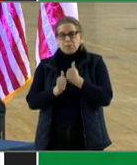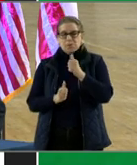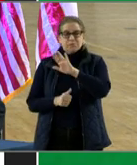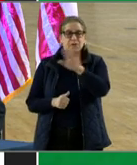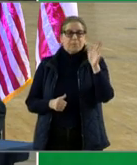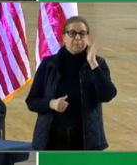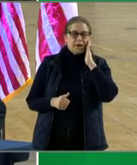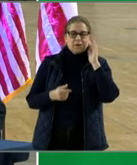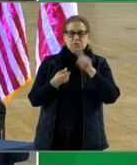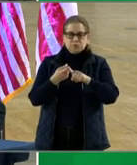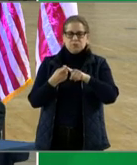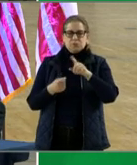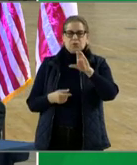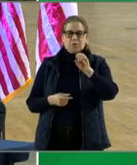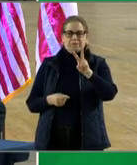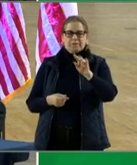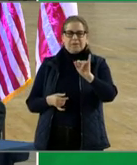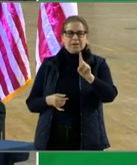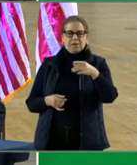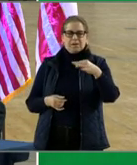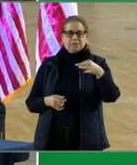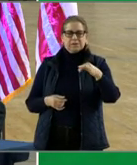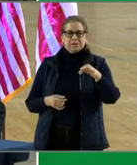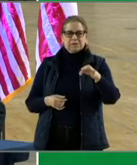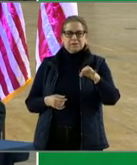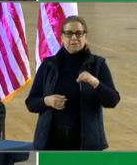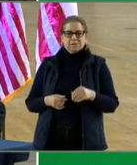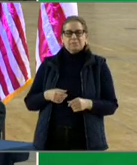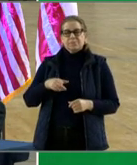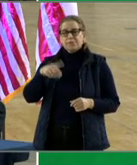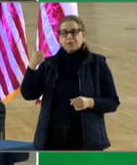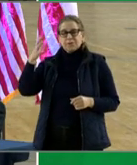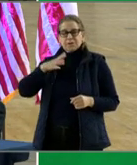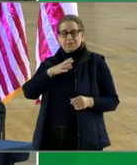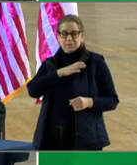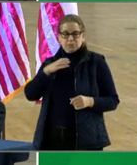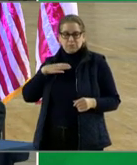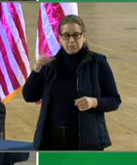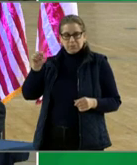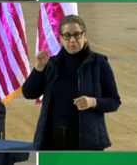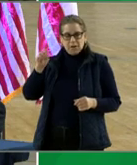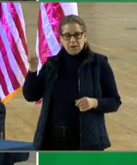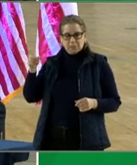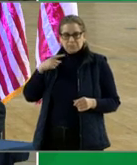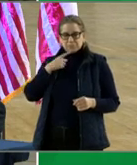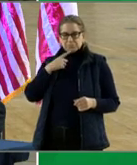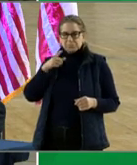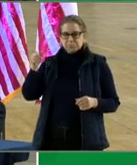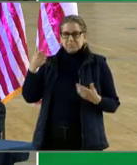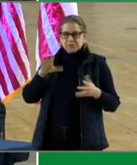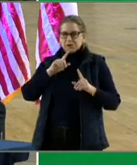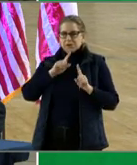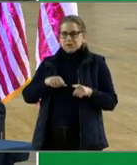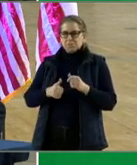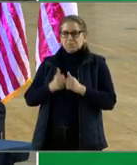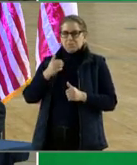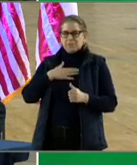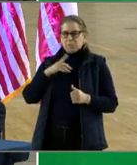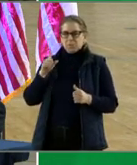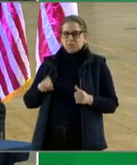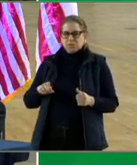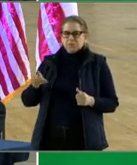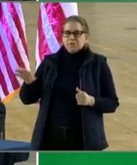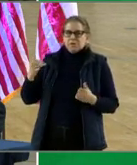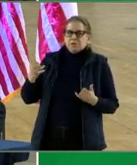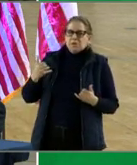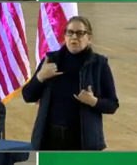Todd. It covers some of what you've already spoke about, but I'm going to ask it anyway. How many beds at district hospitals are available